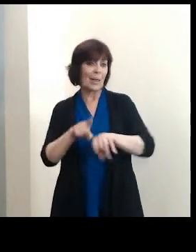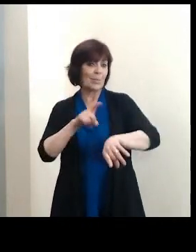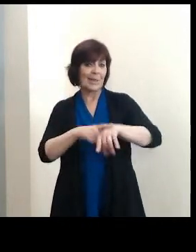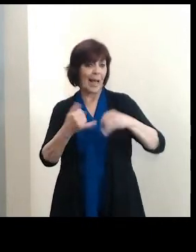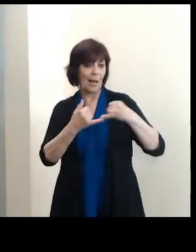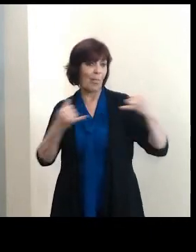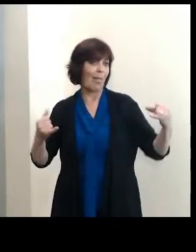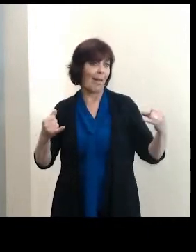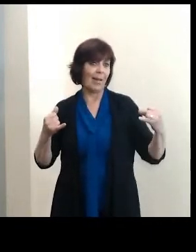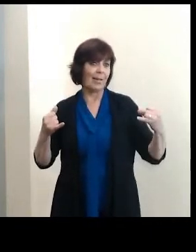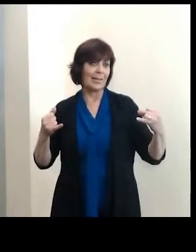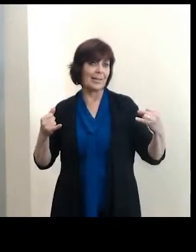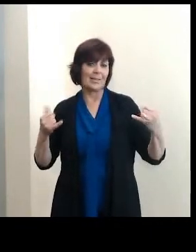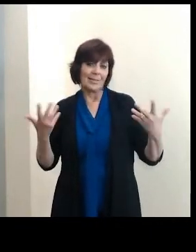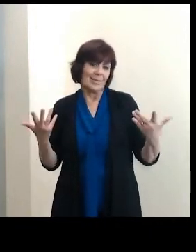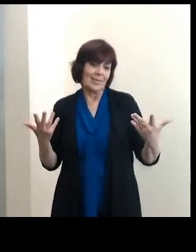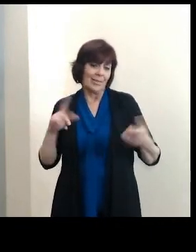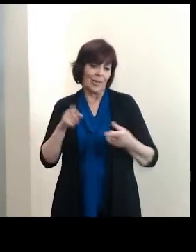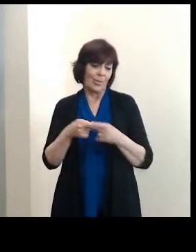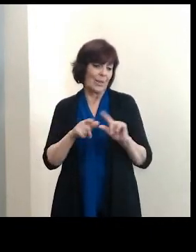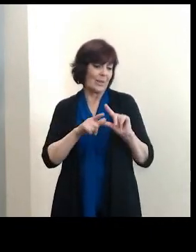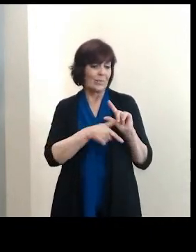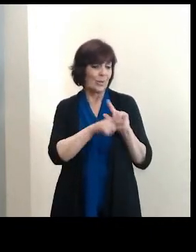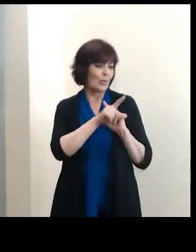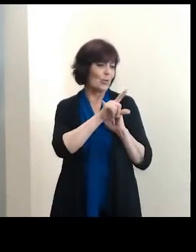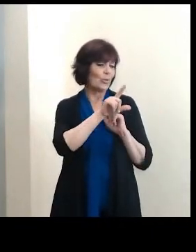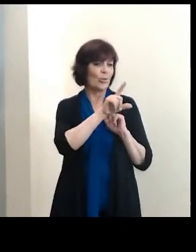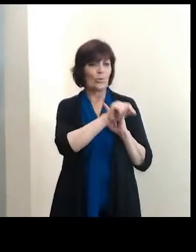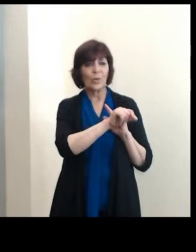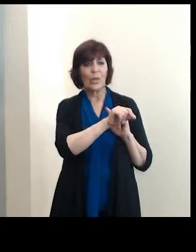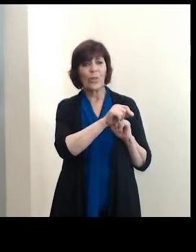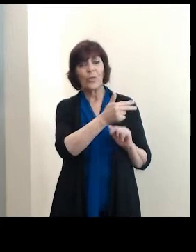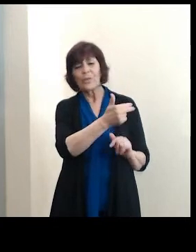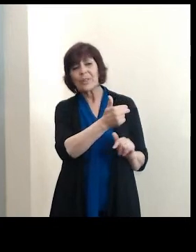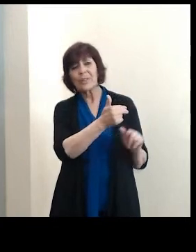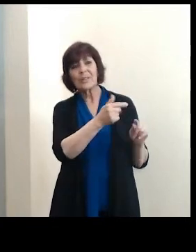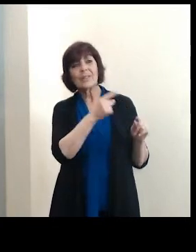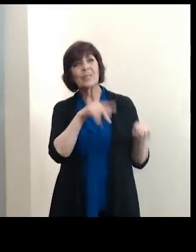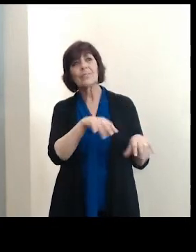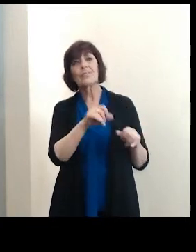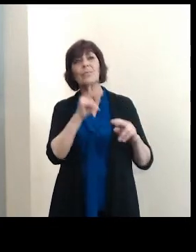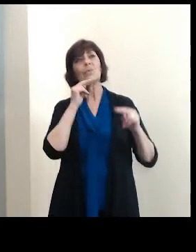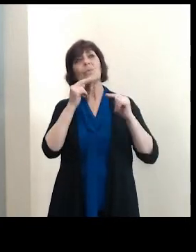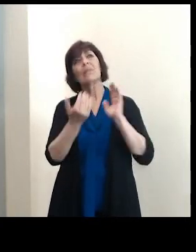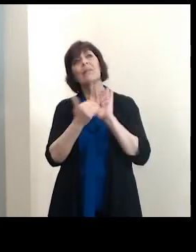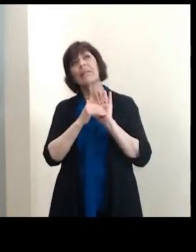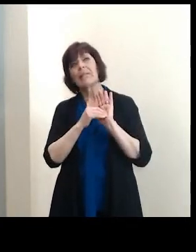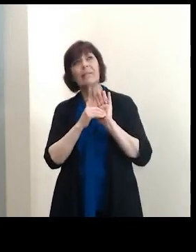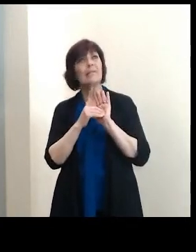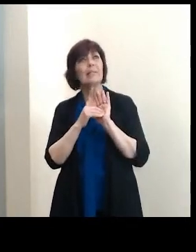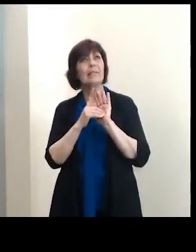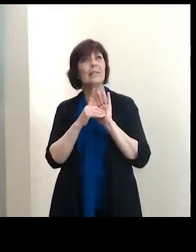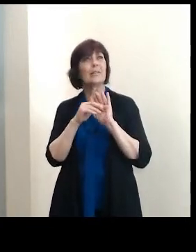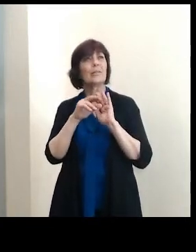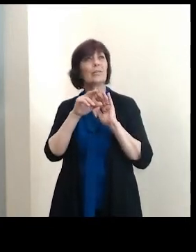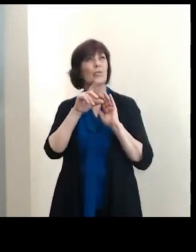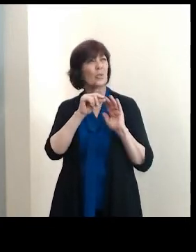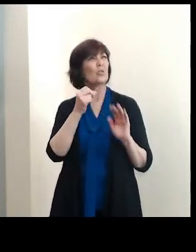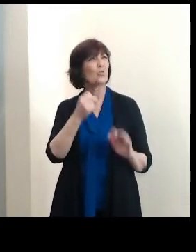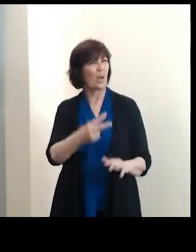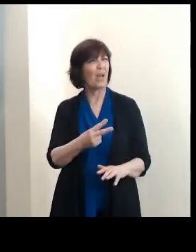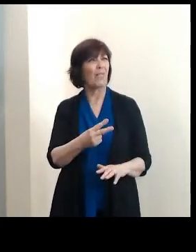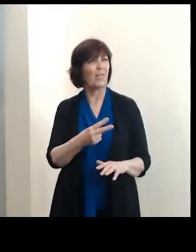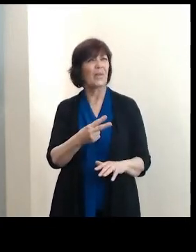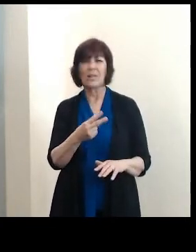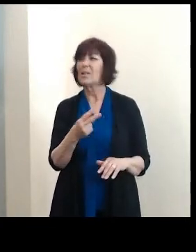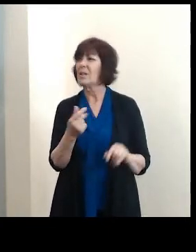was when the lease expired in 2013, and we picked up negotiations in 2020 or 2012. So